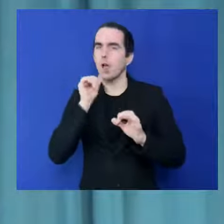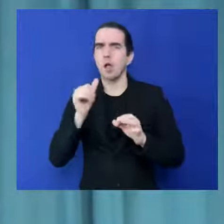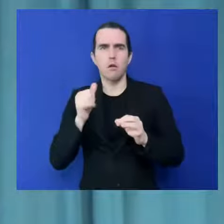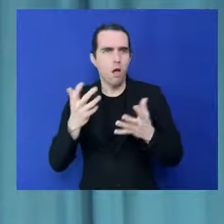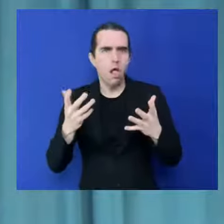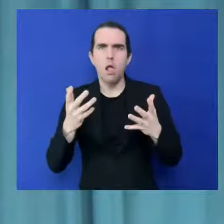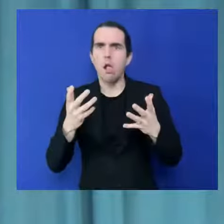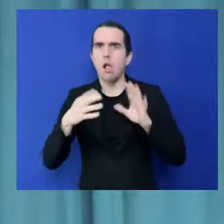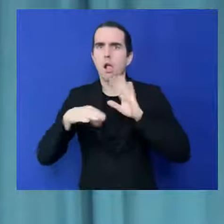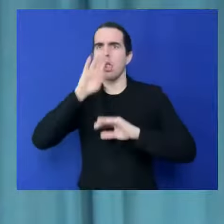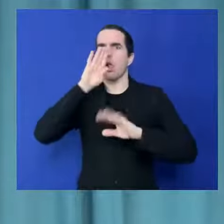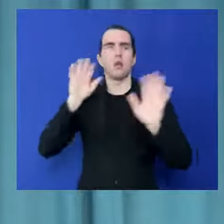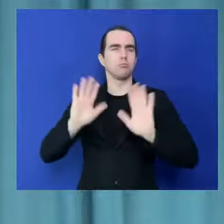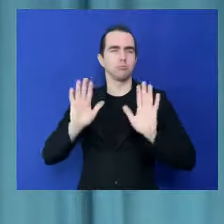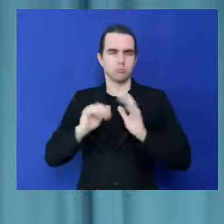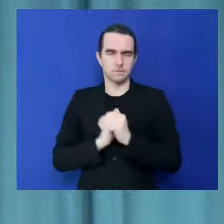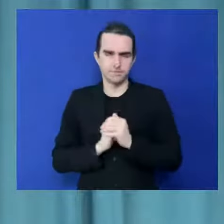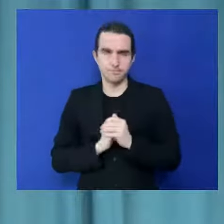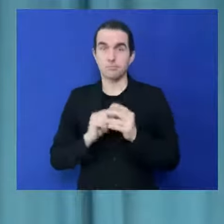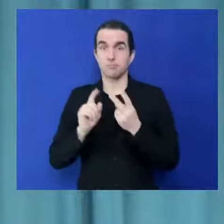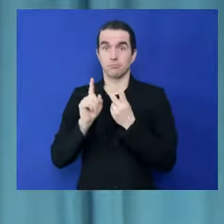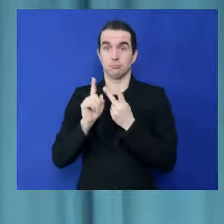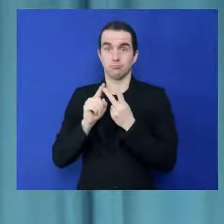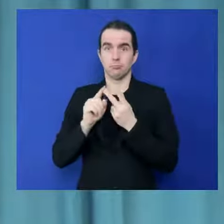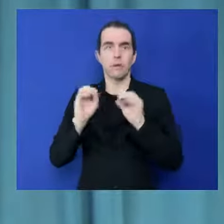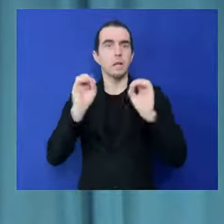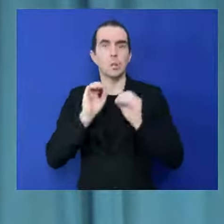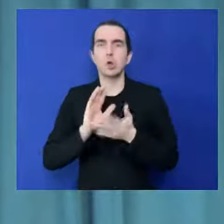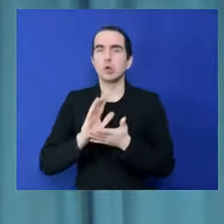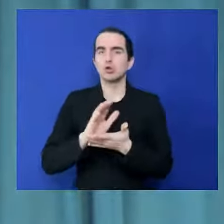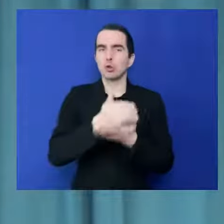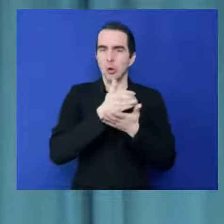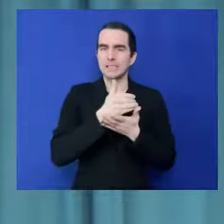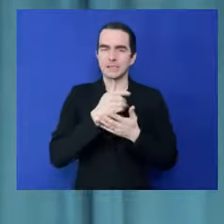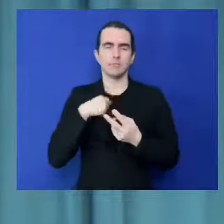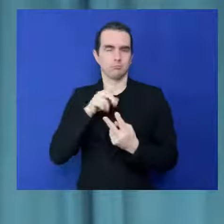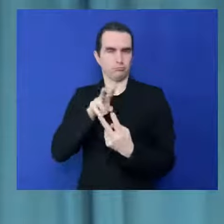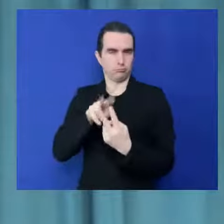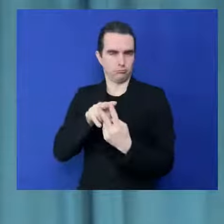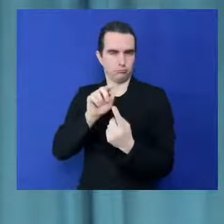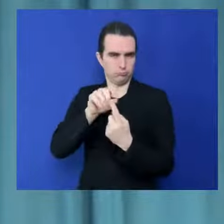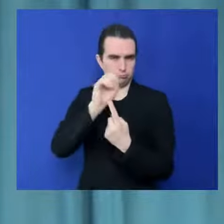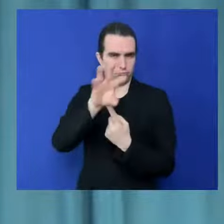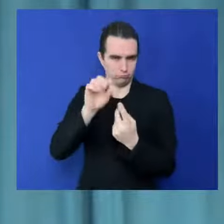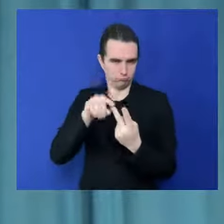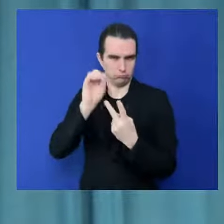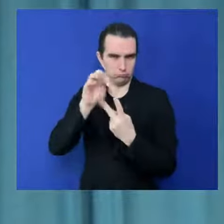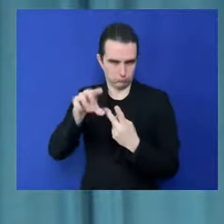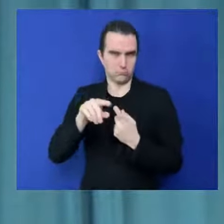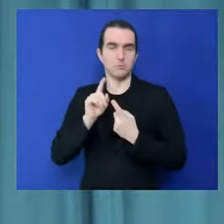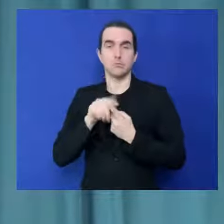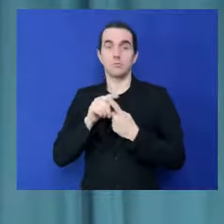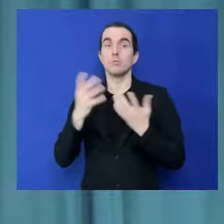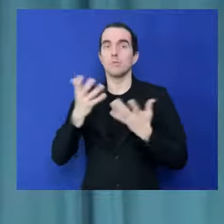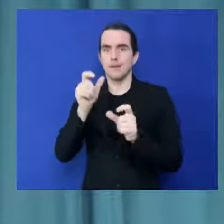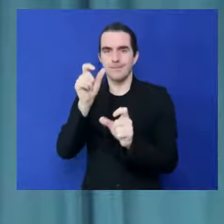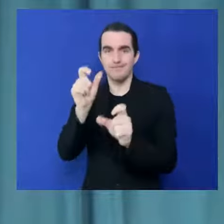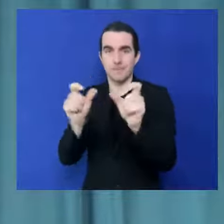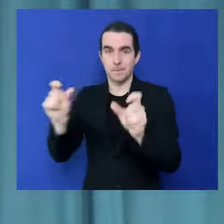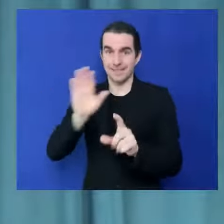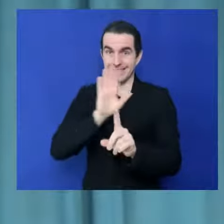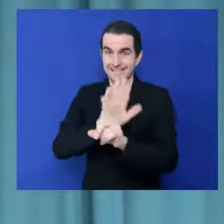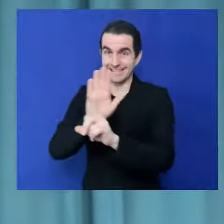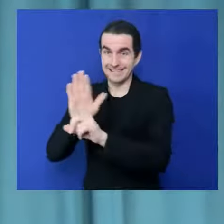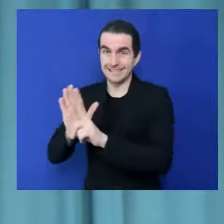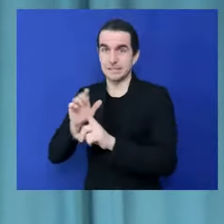those maps. So although you might give us the floor plans of the entire station, we don't